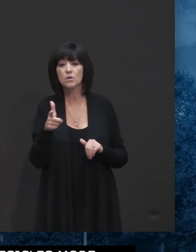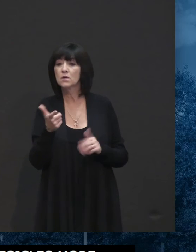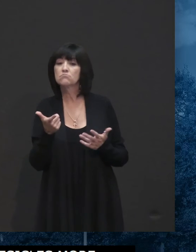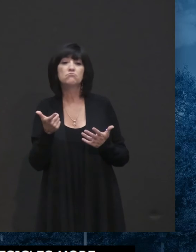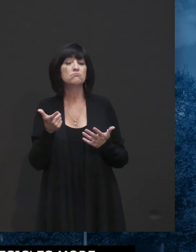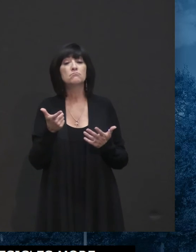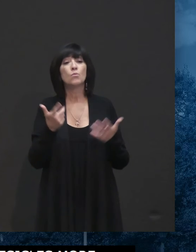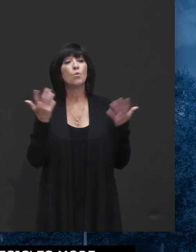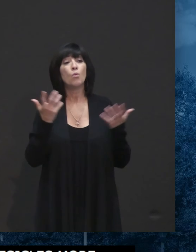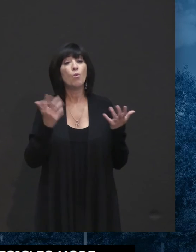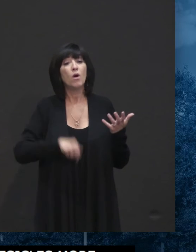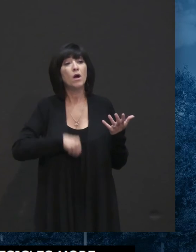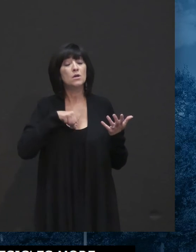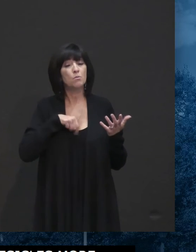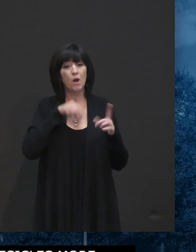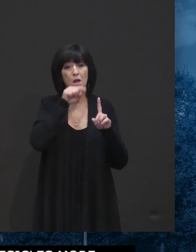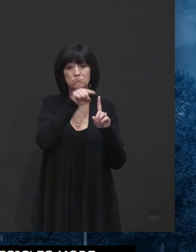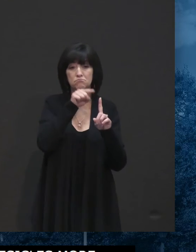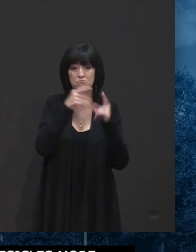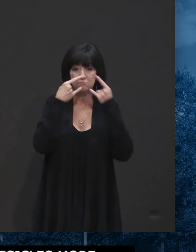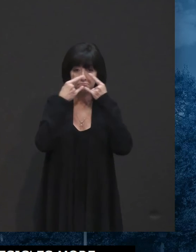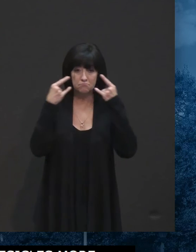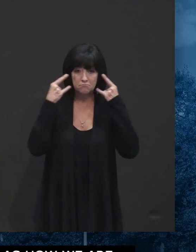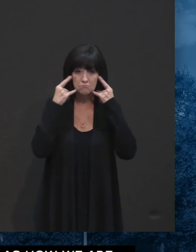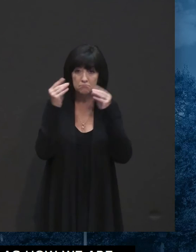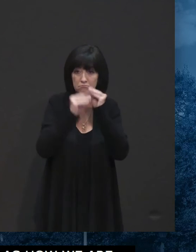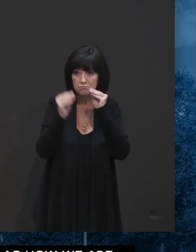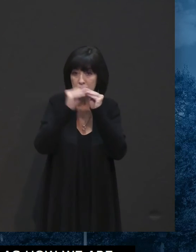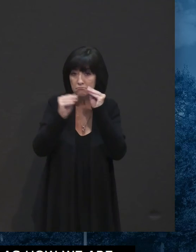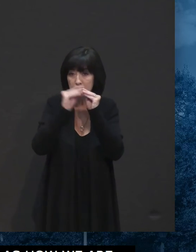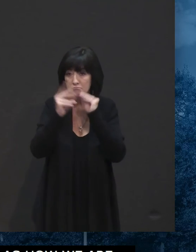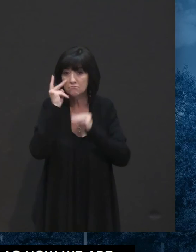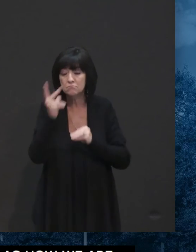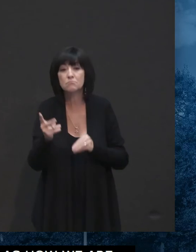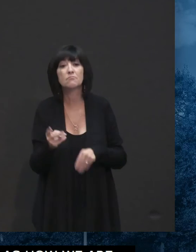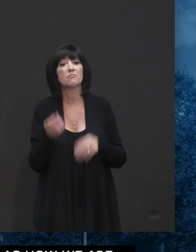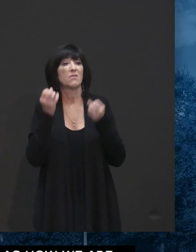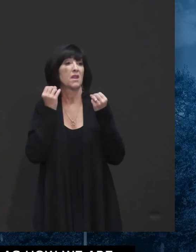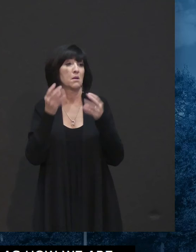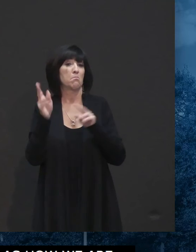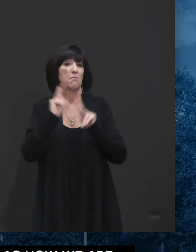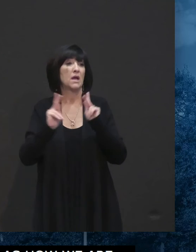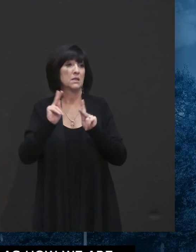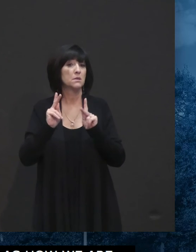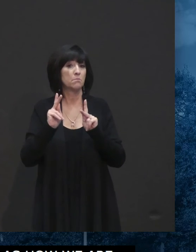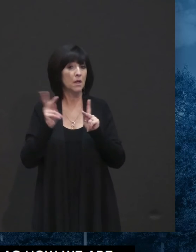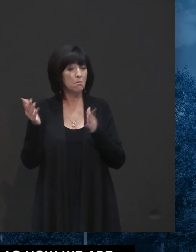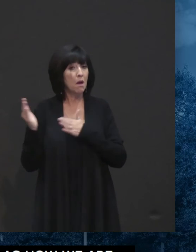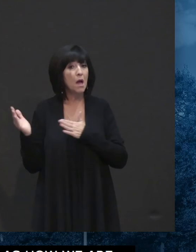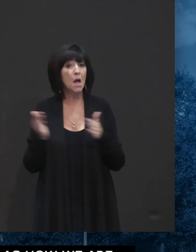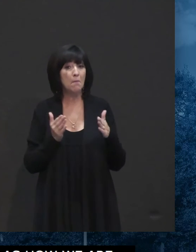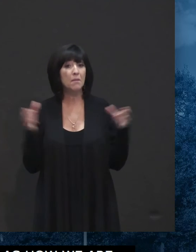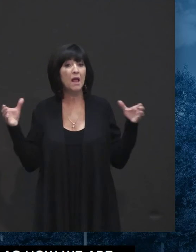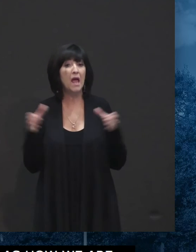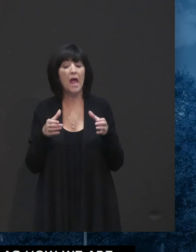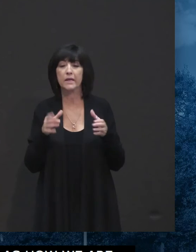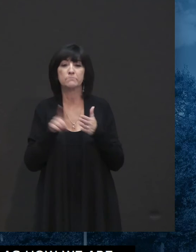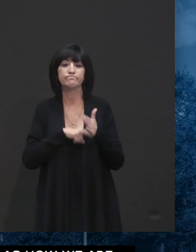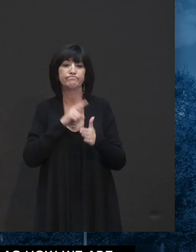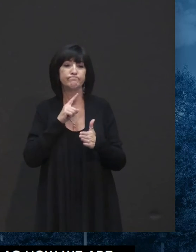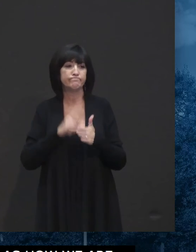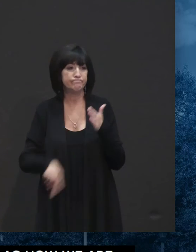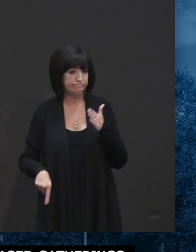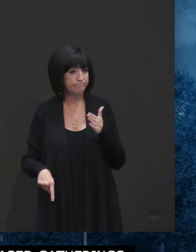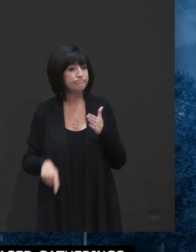or the decreased gatherings that I see so many people following, and as far as our testing and our isolation